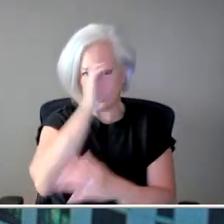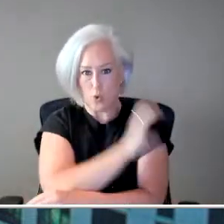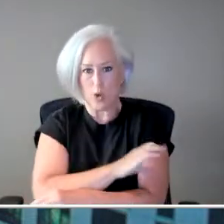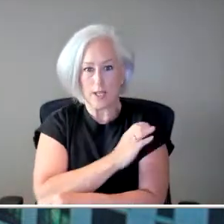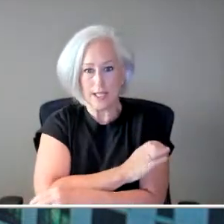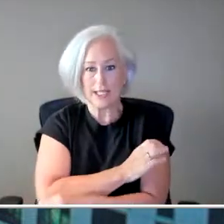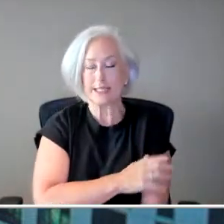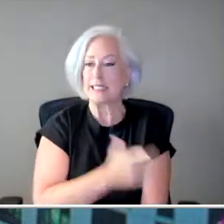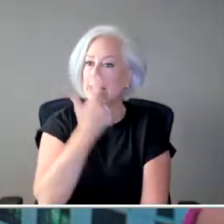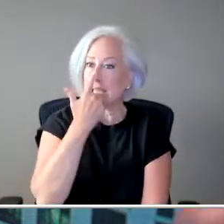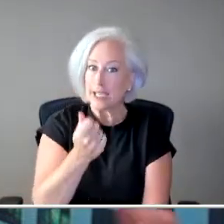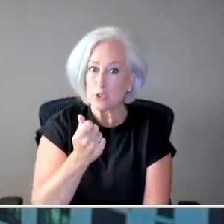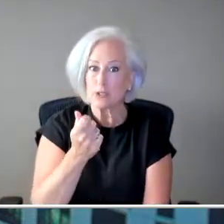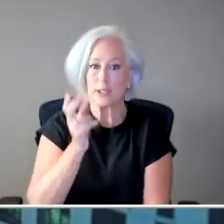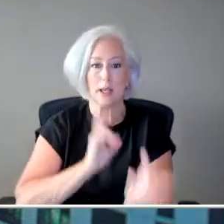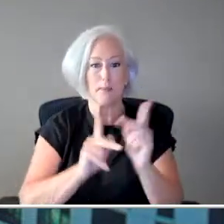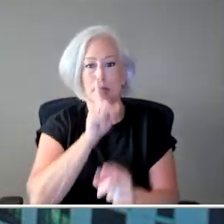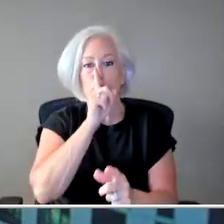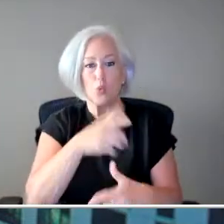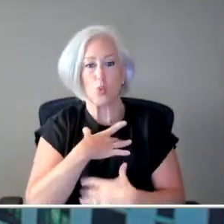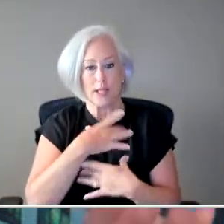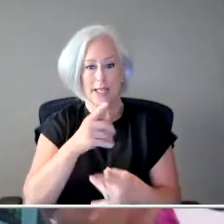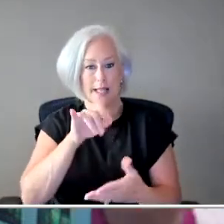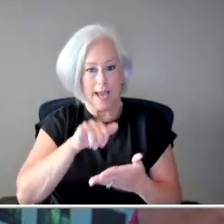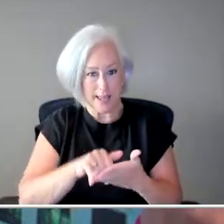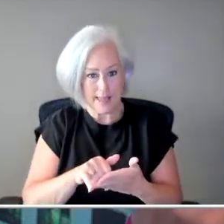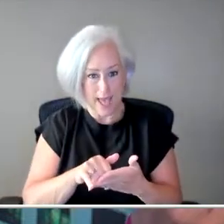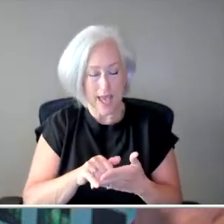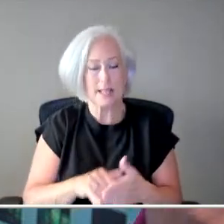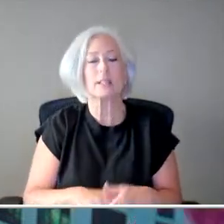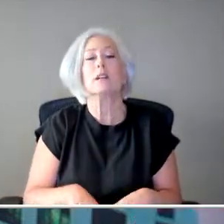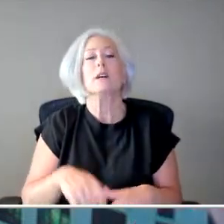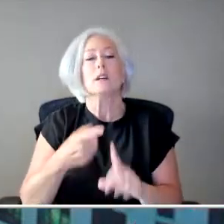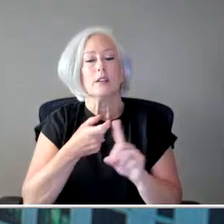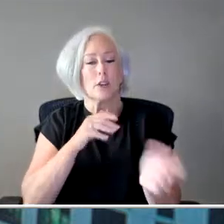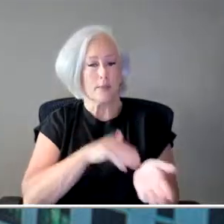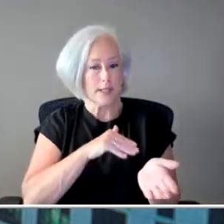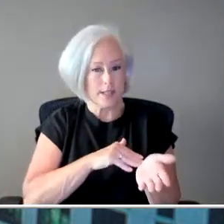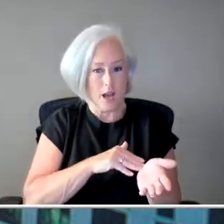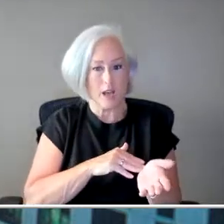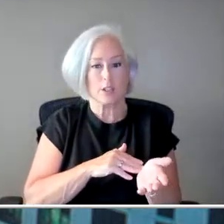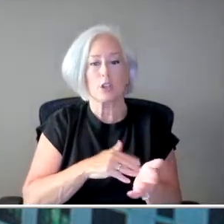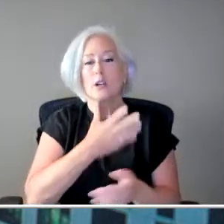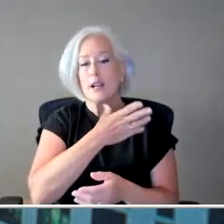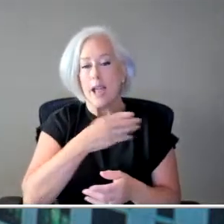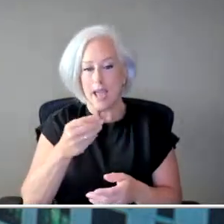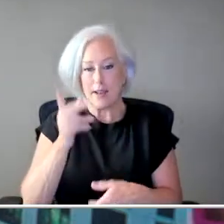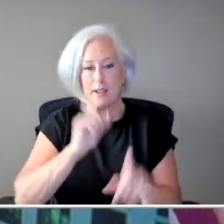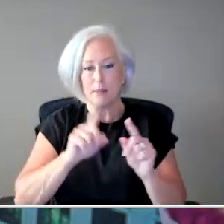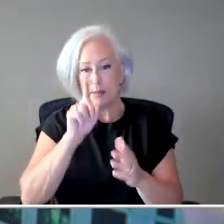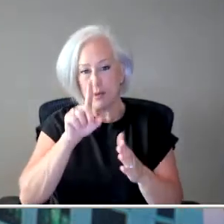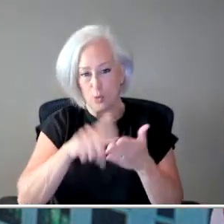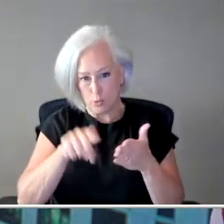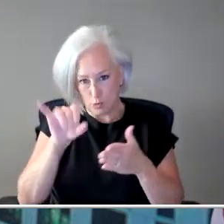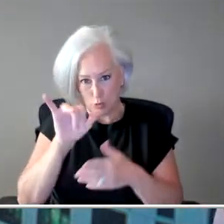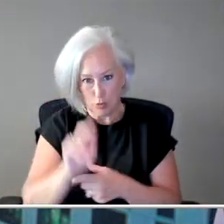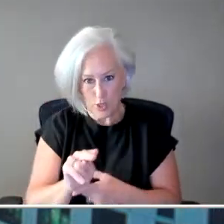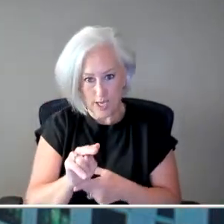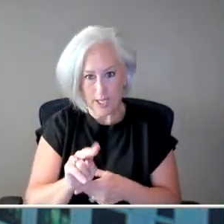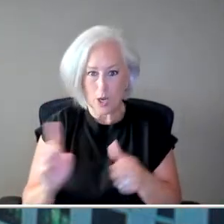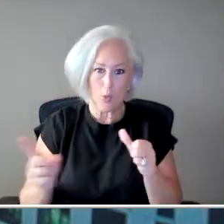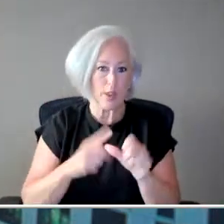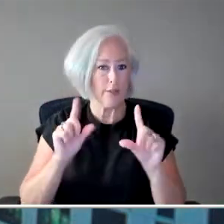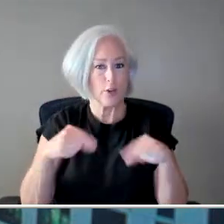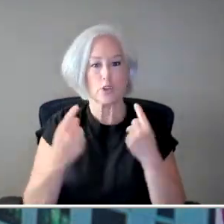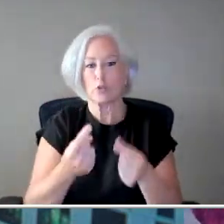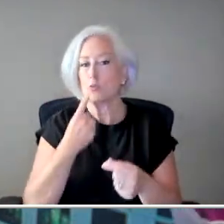really well received by the physicians and the APPs, but our frontline staff who do the check-in process for us were the first group to come back and say, this